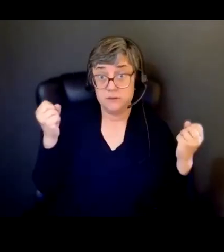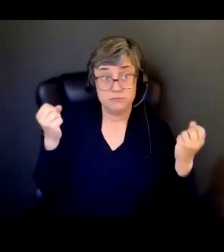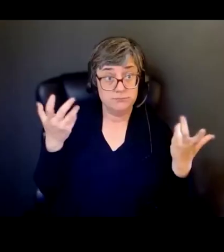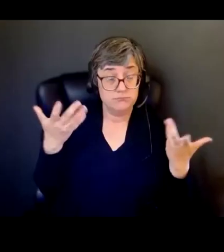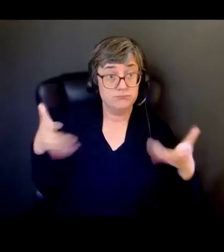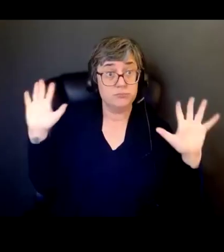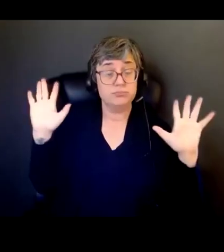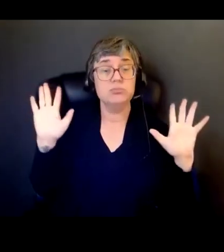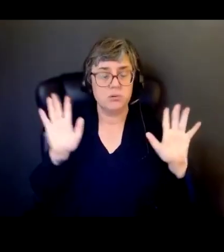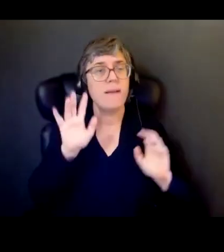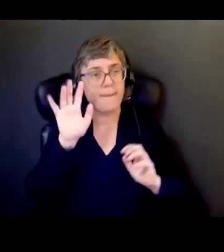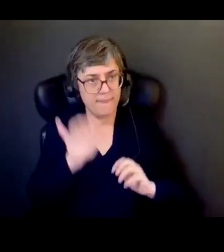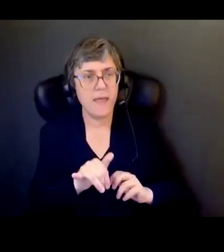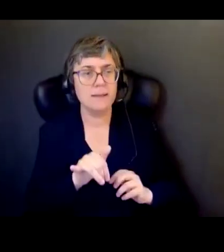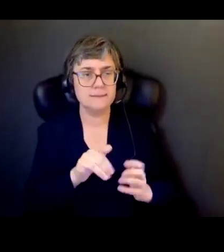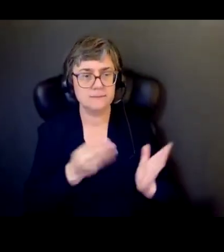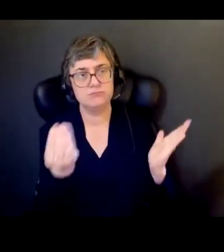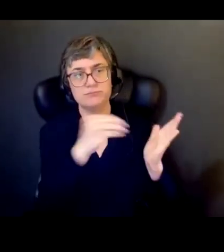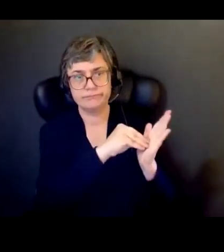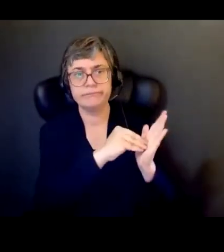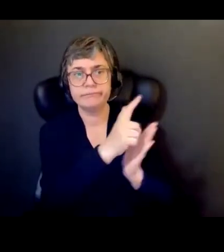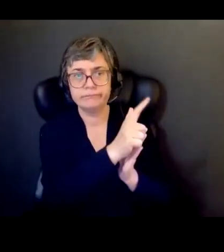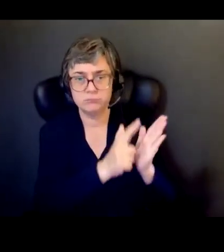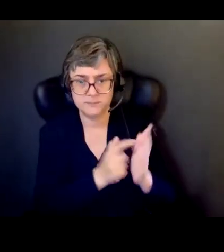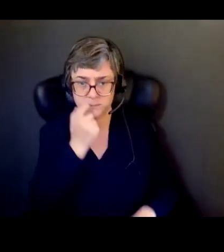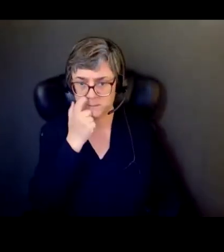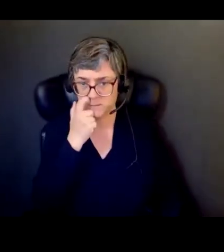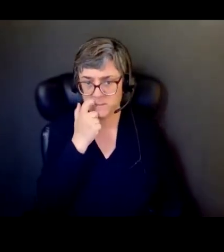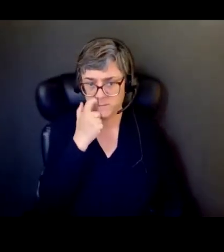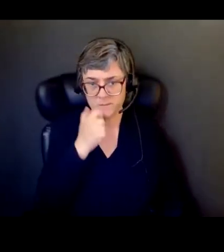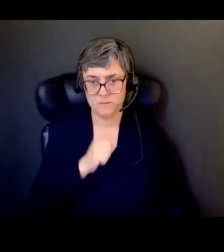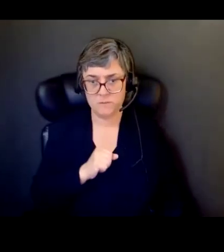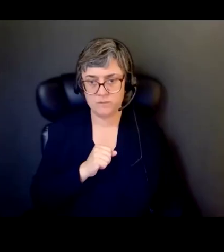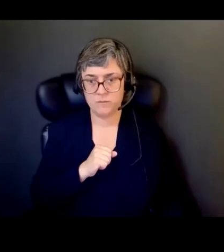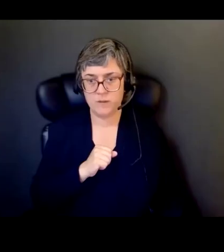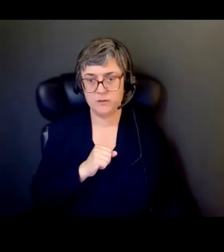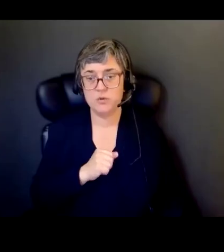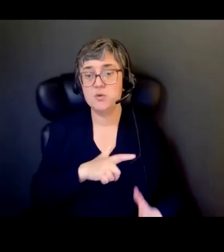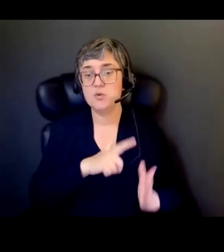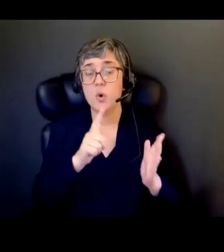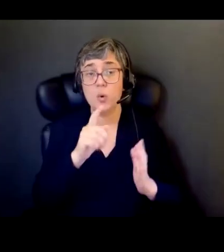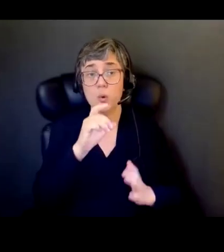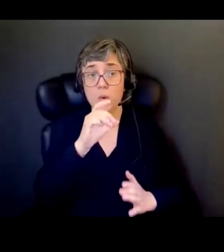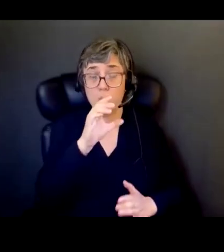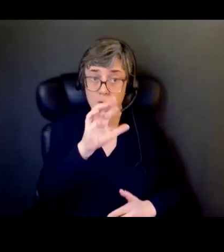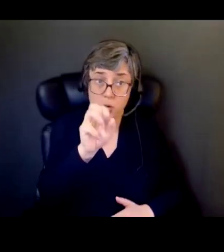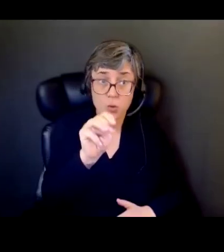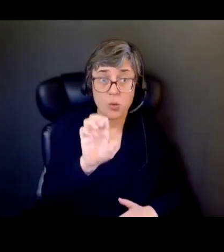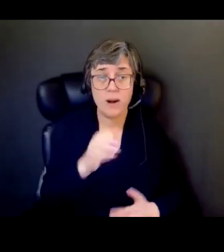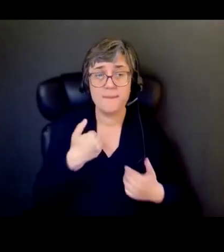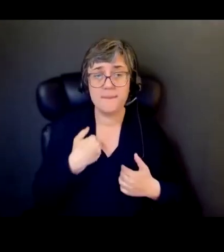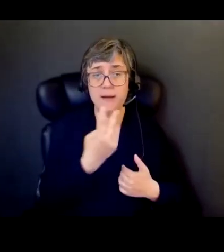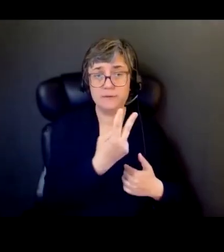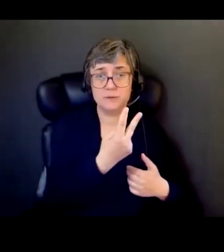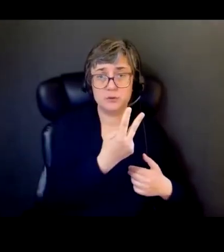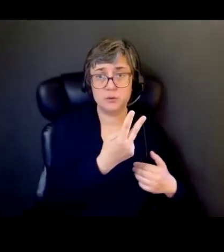Okay, so crimes consist of two elements: the actus reus, or the physical element, which is often a physical act or